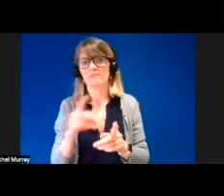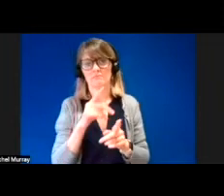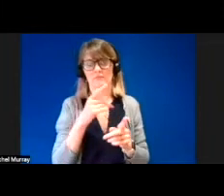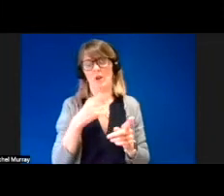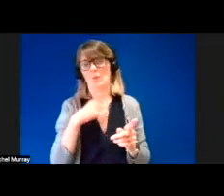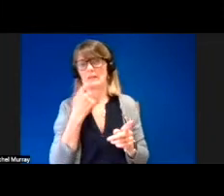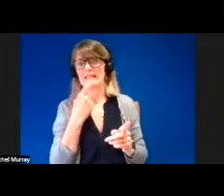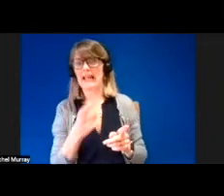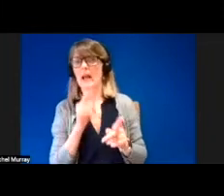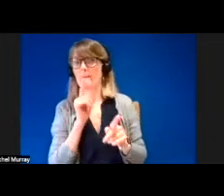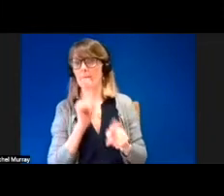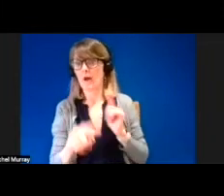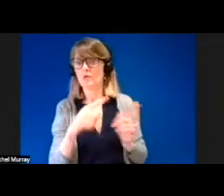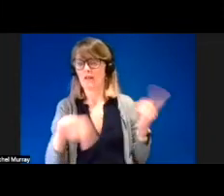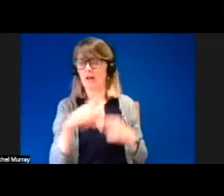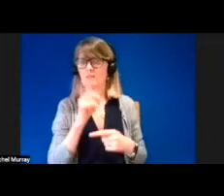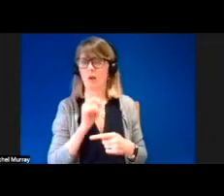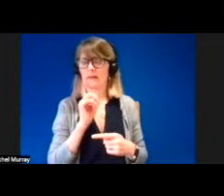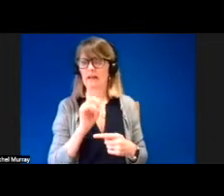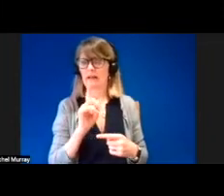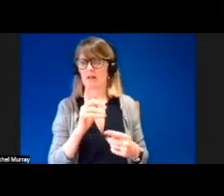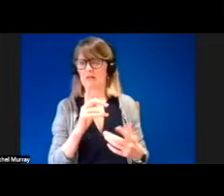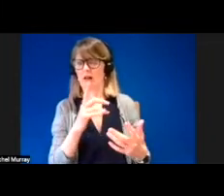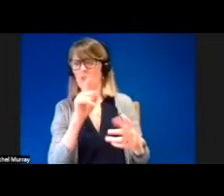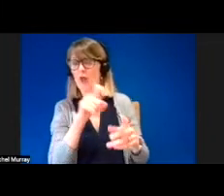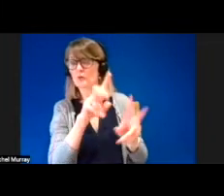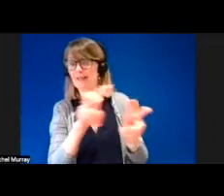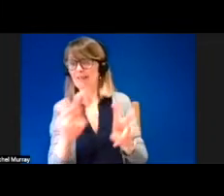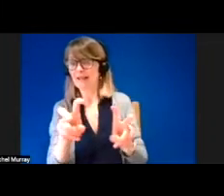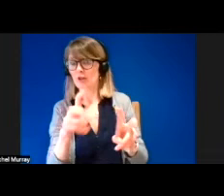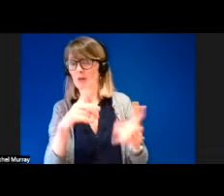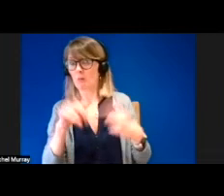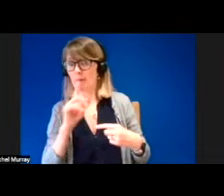would want to disassociate ourselves from those meanings.